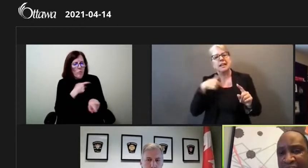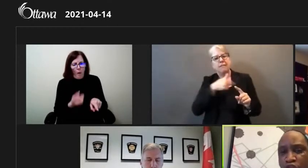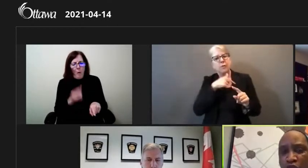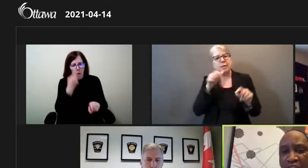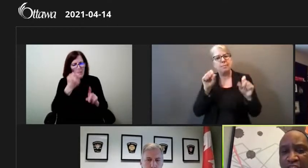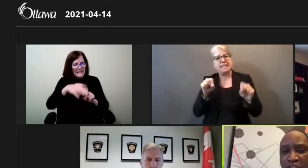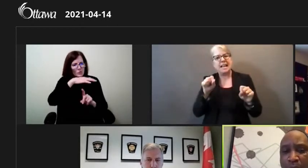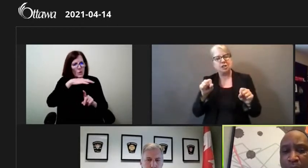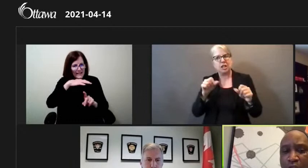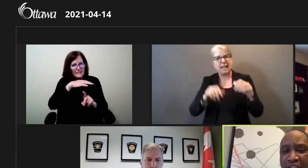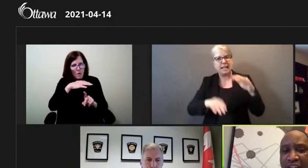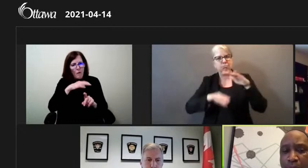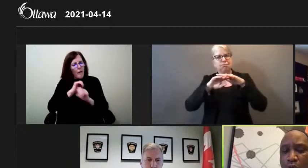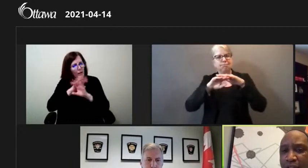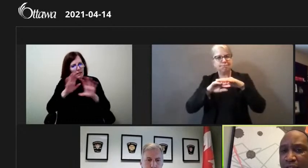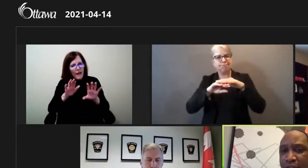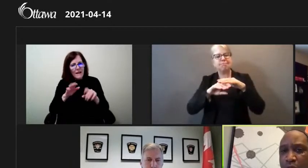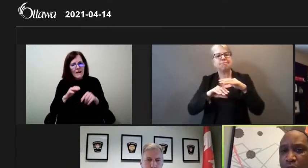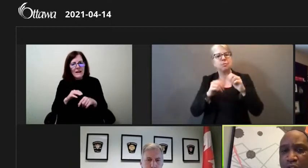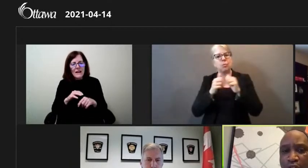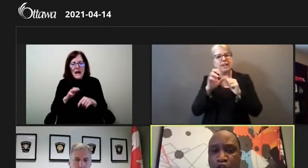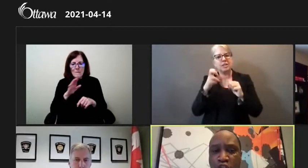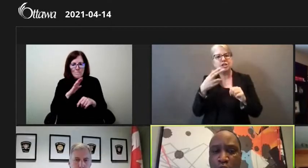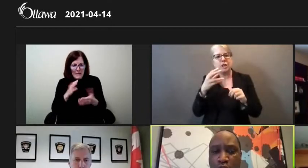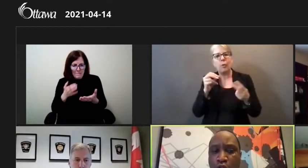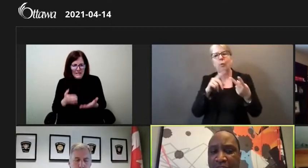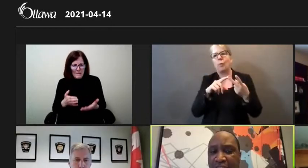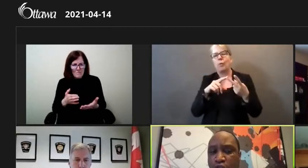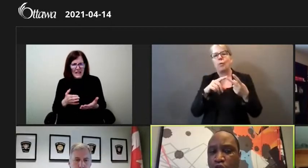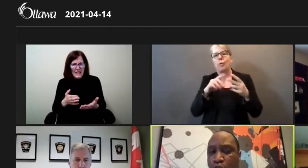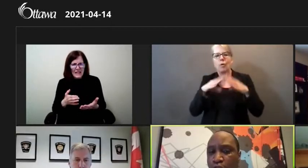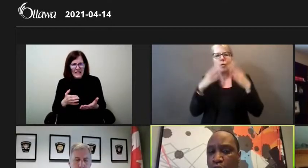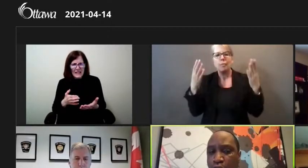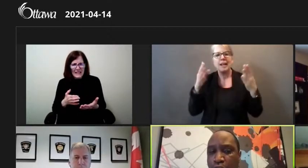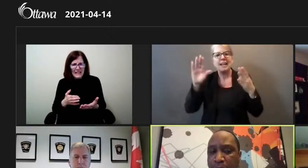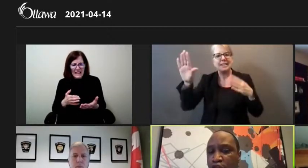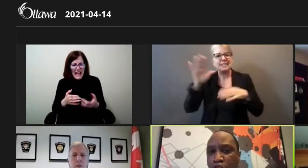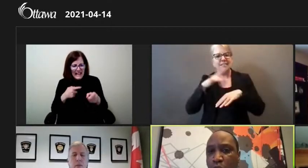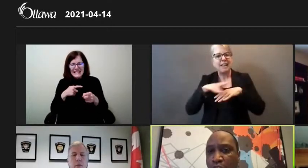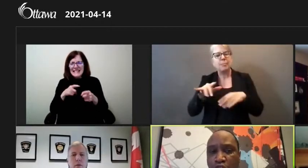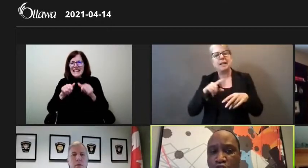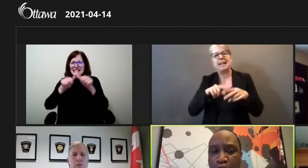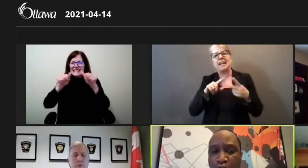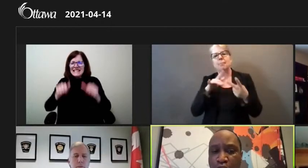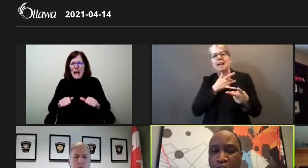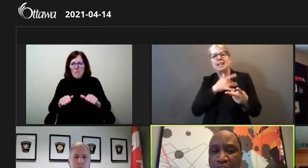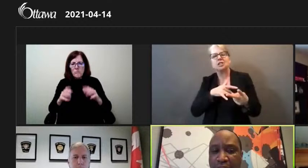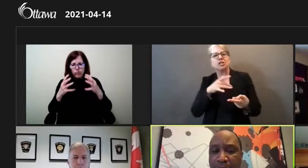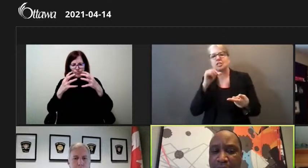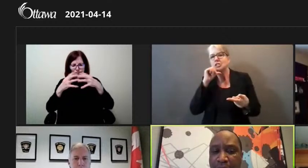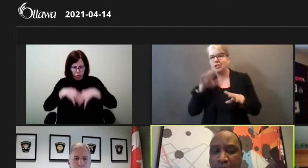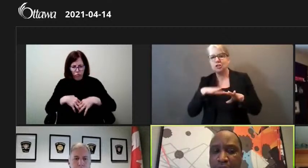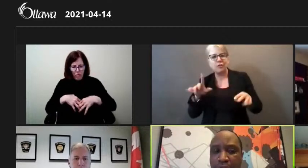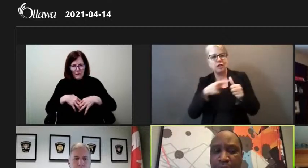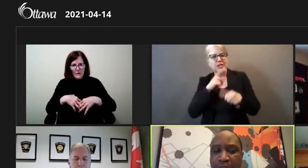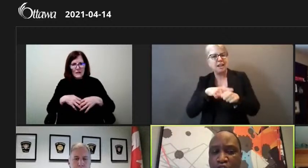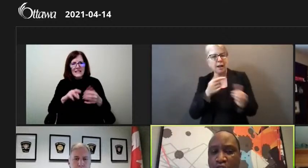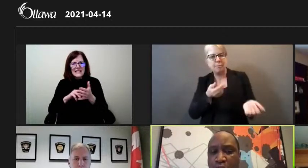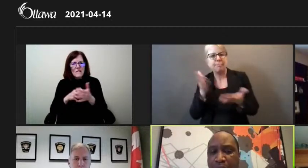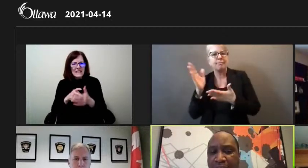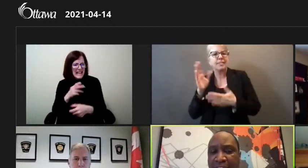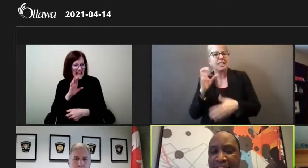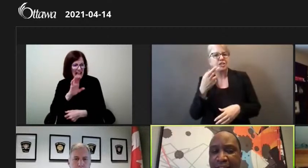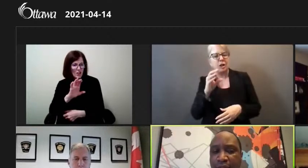reaching a breaking point with CHEO opening its doors for patients who aren't children for the first time. Is